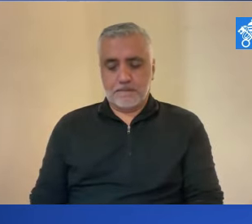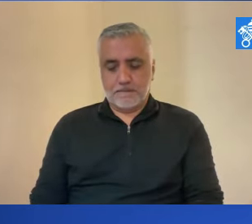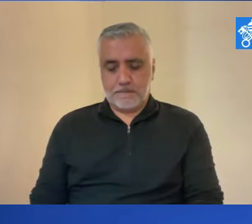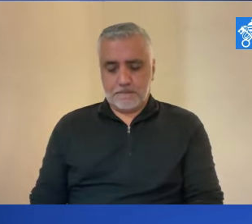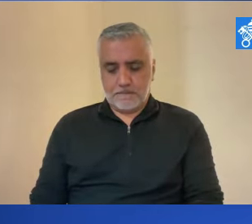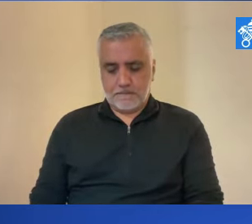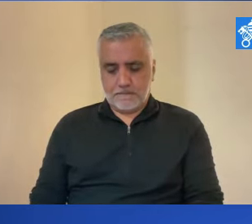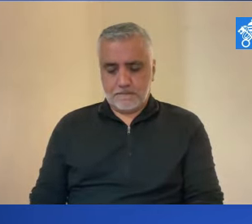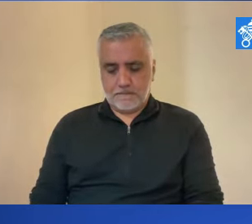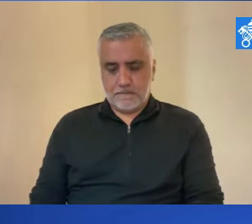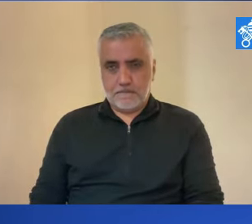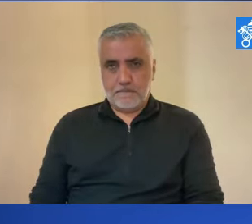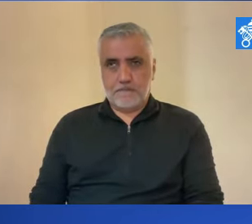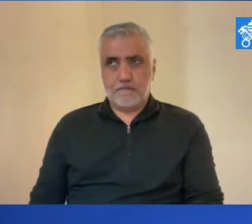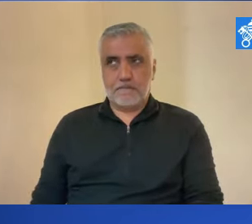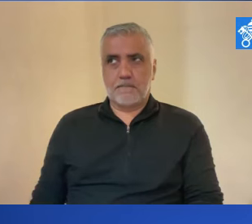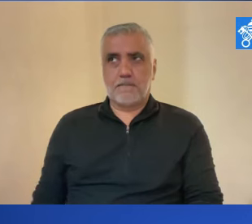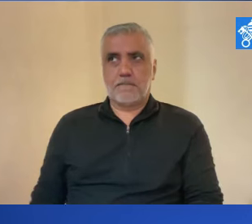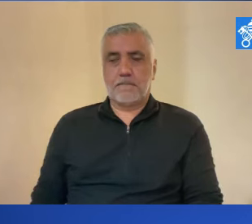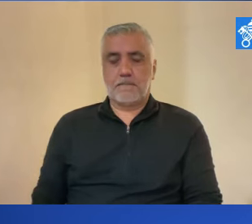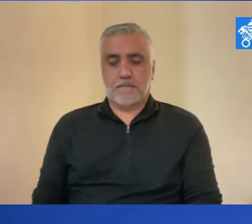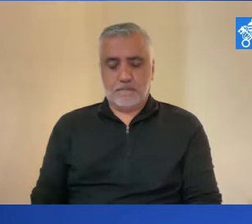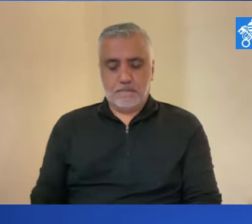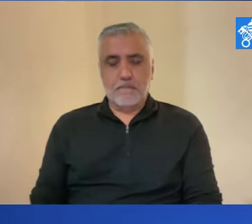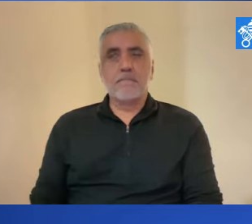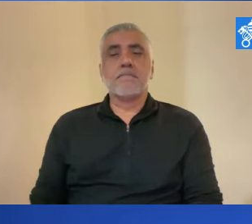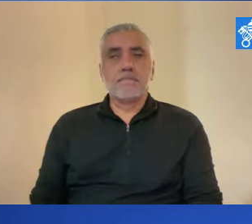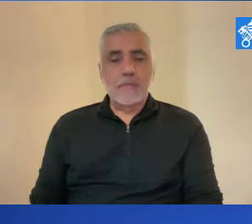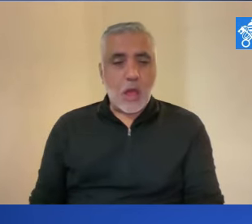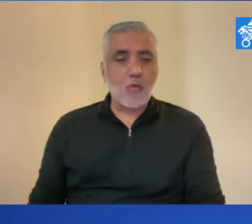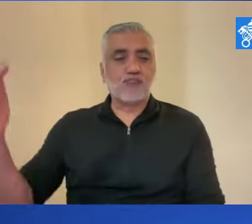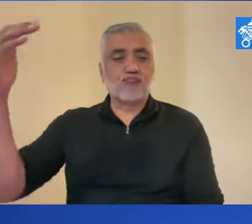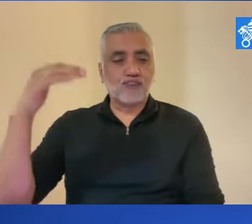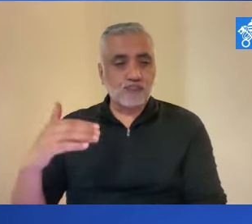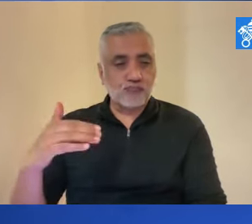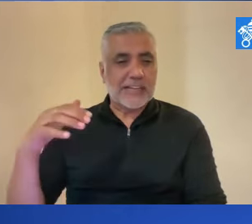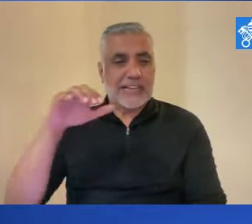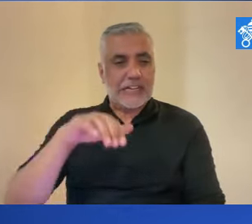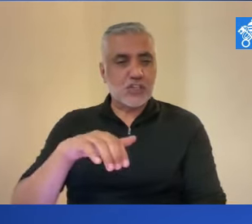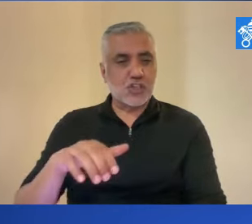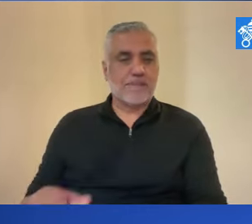And we'll now hear the summary and exchange of greetings in English. And you won't require translation for that one.